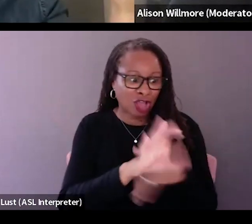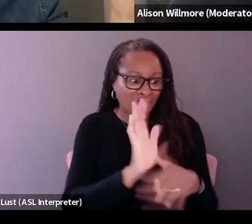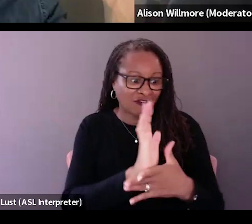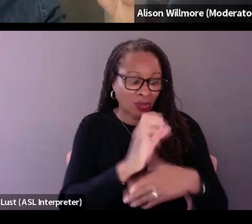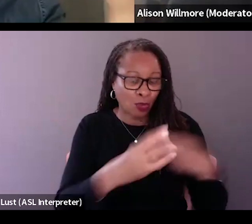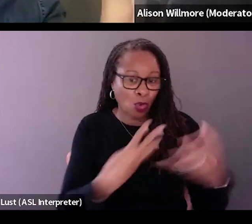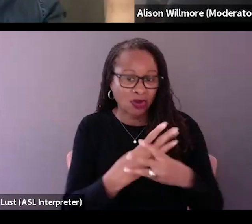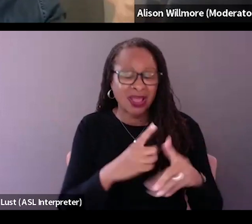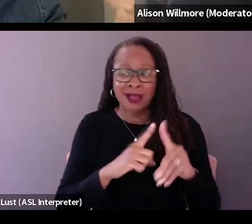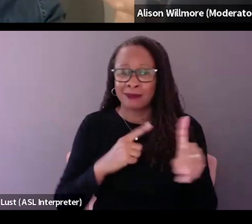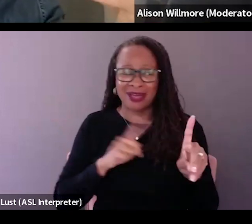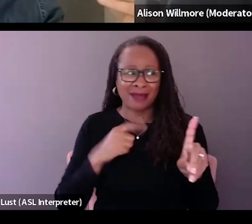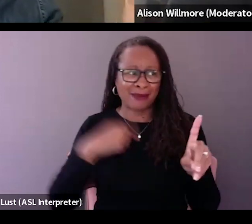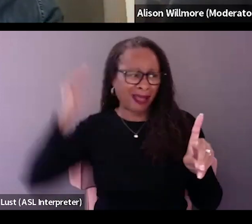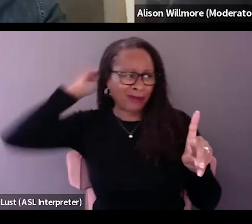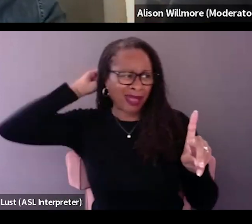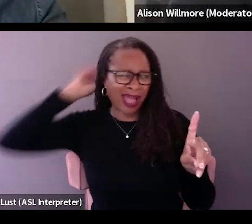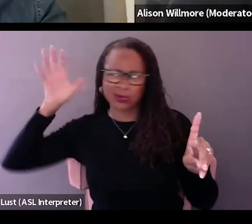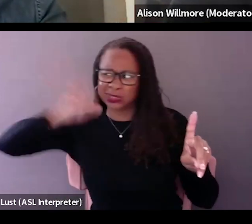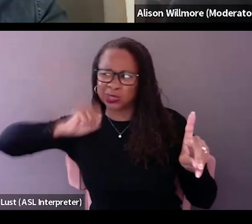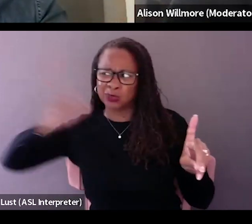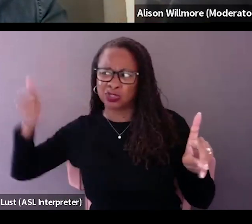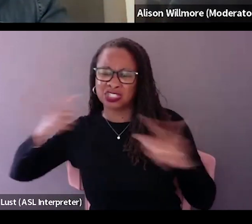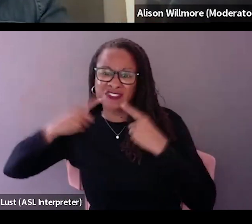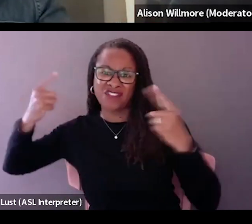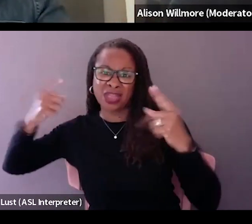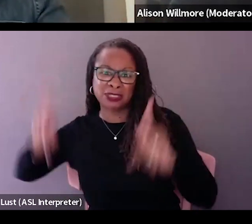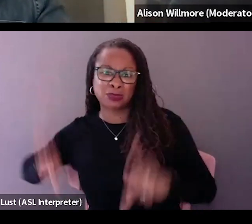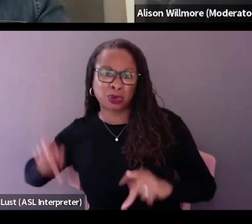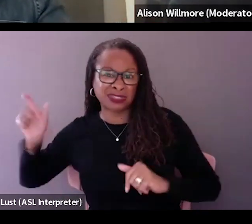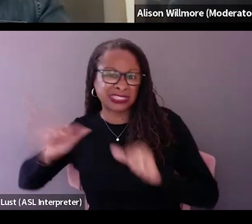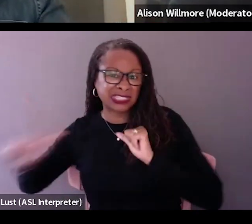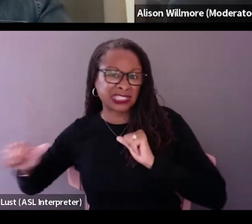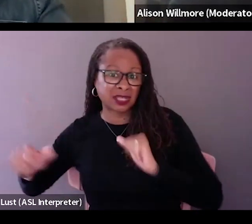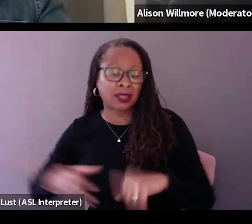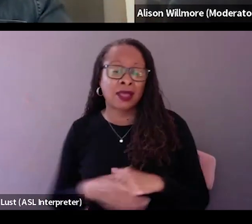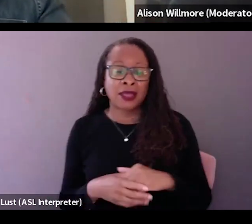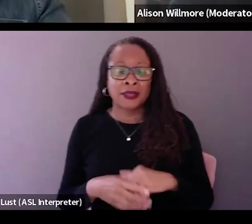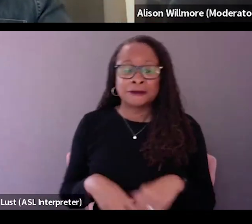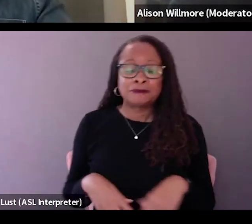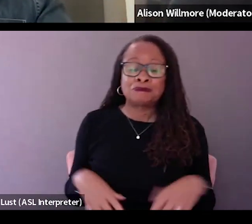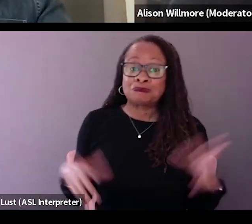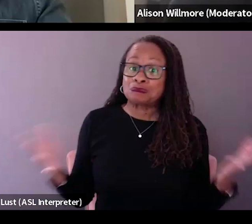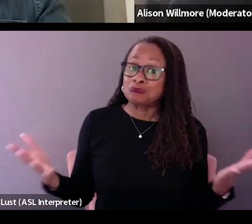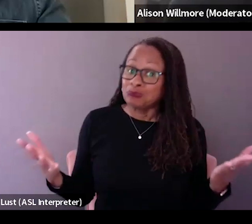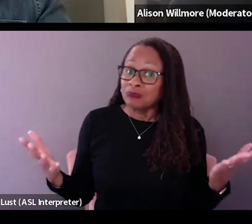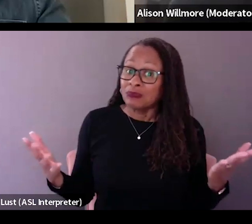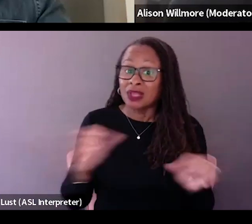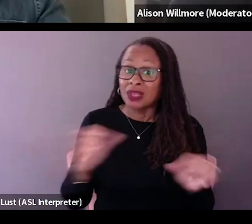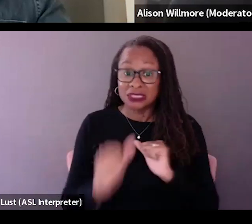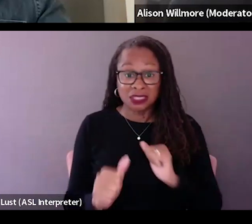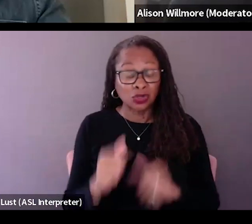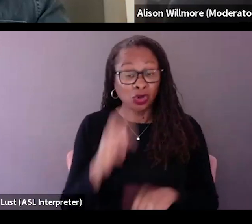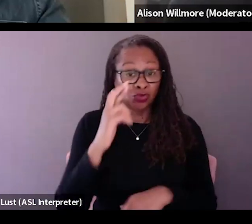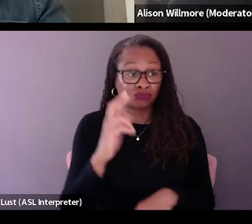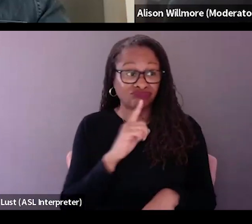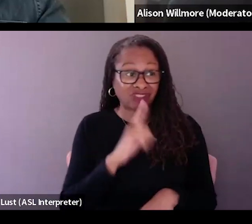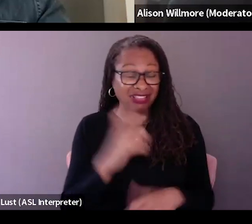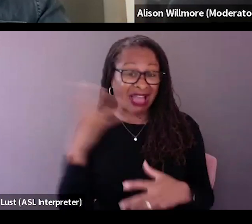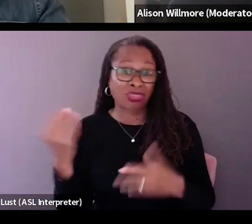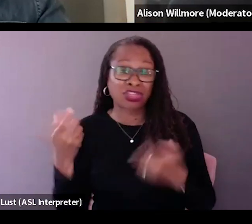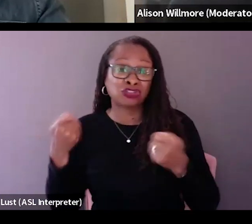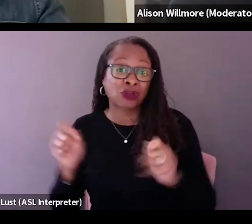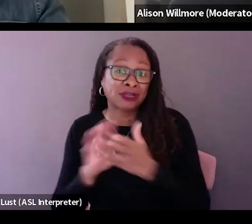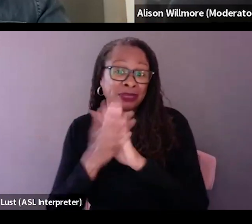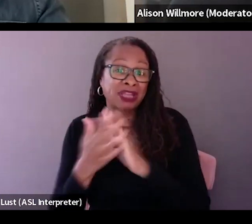still that larger than life iconic figure and still you know, really out there trying to be famous